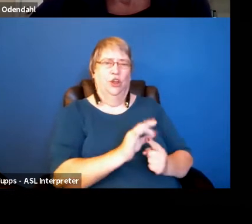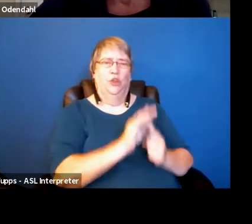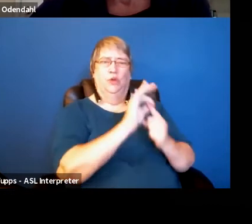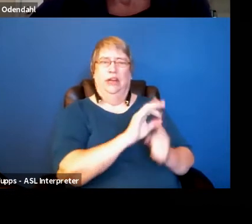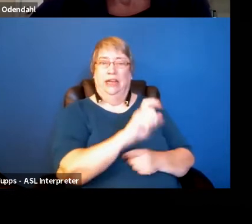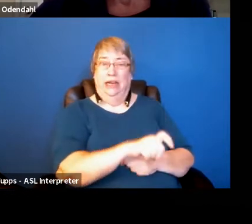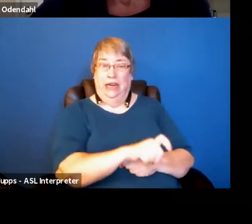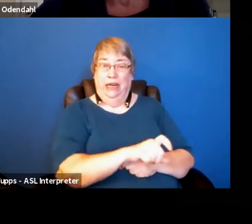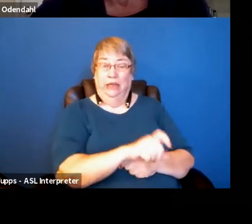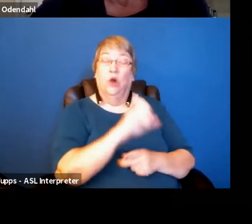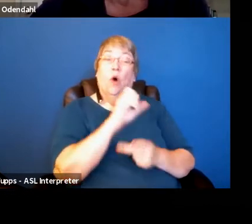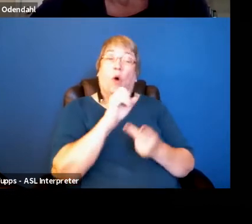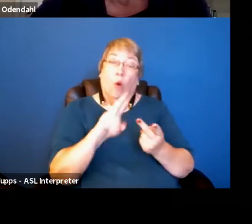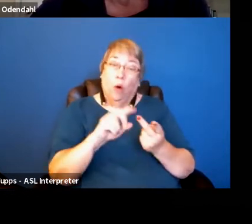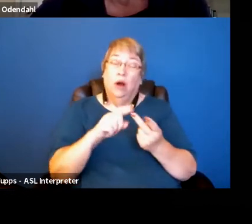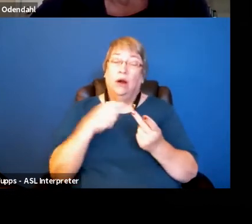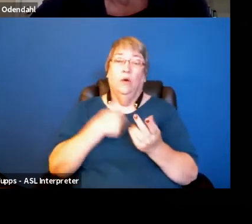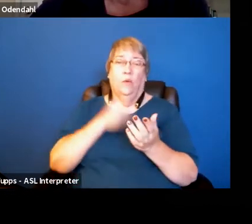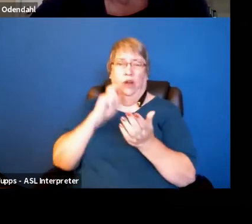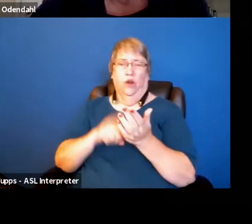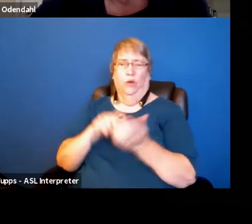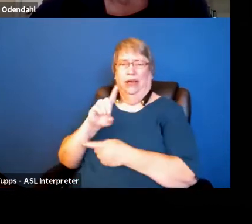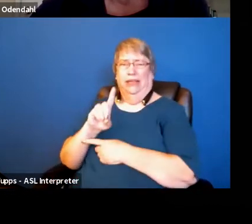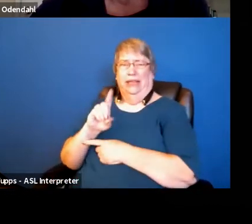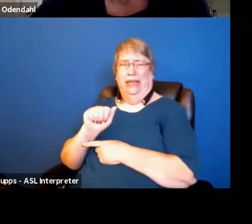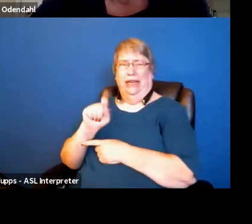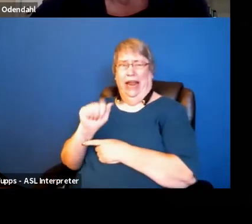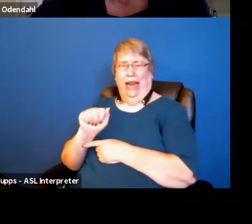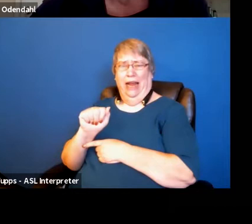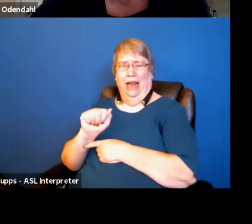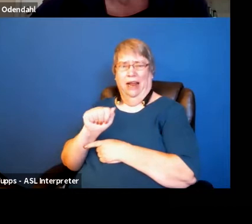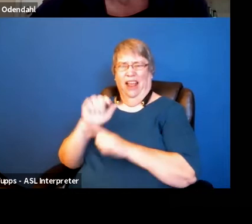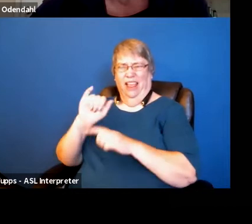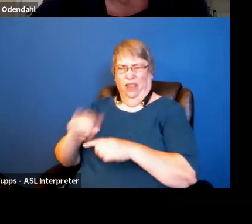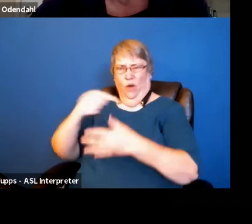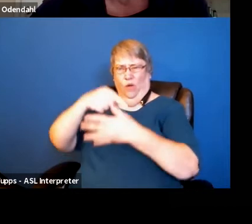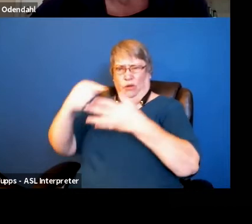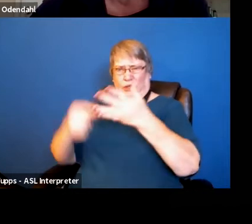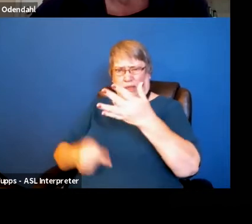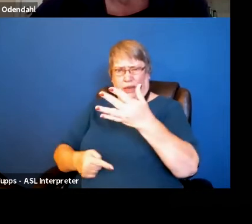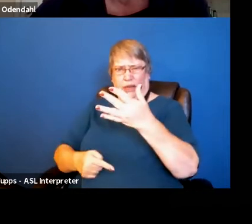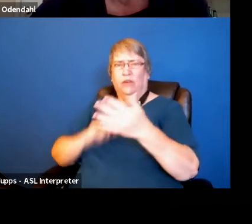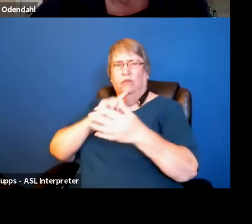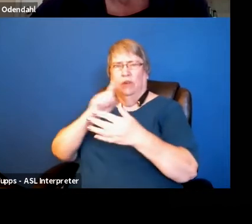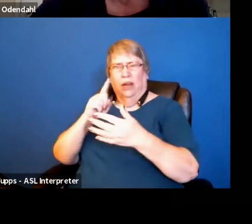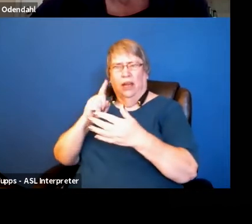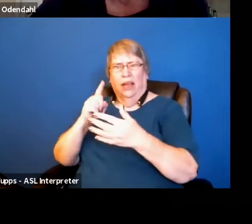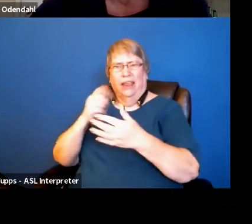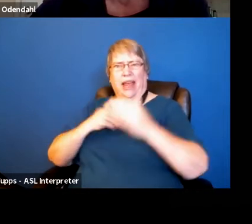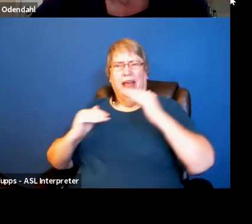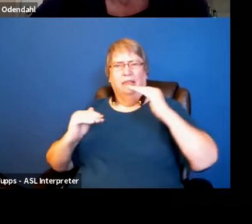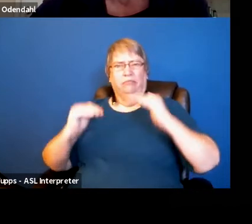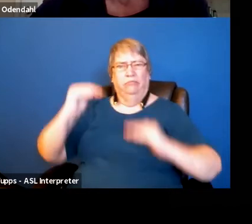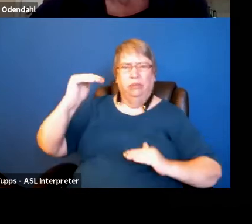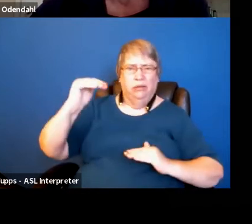and or in the data, they were showing up as really having disparities or gaps